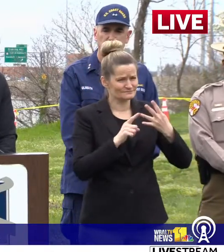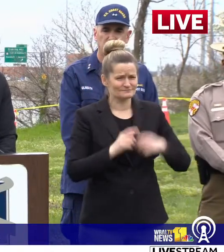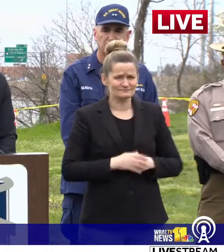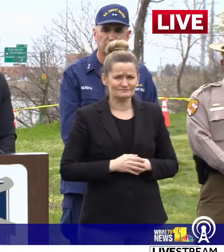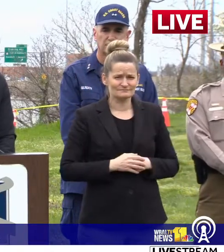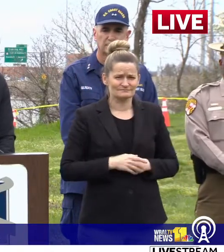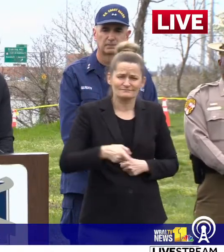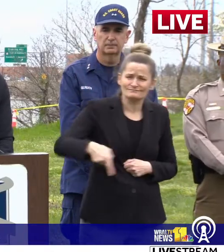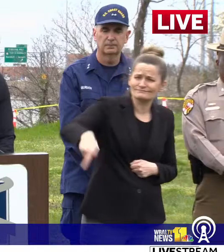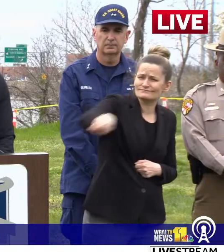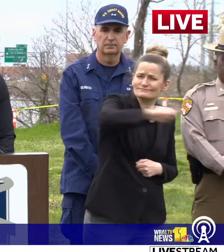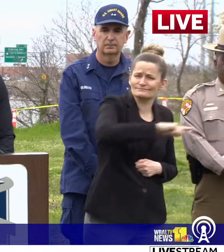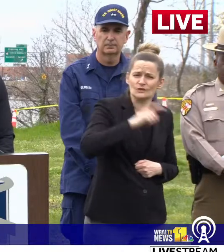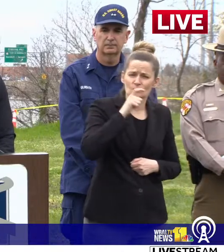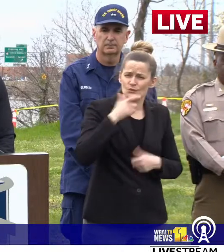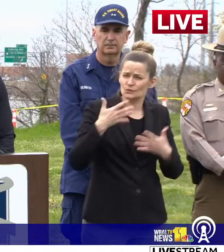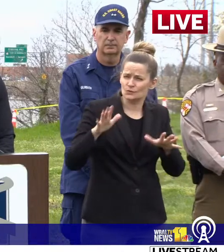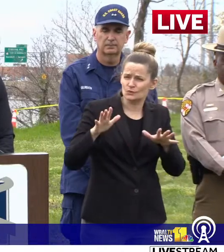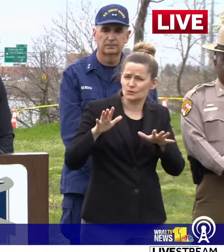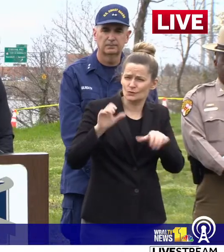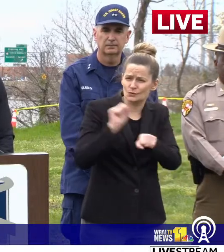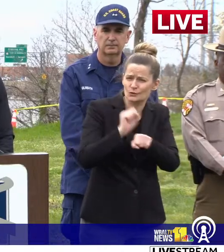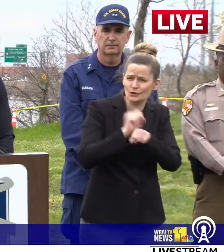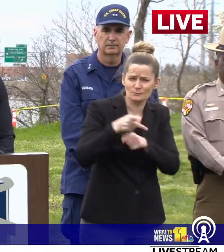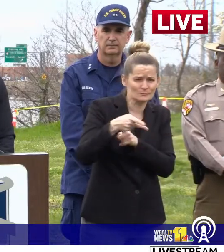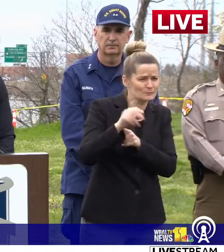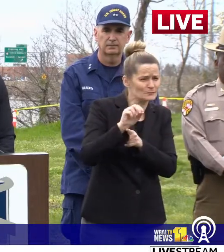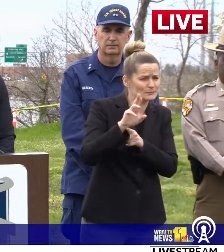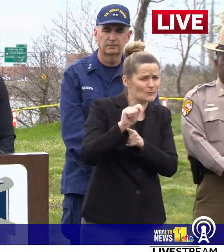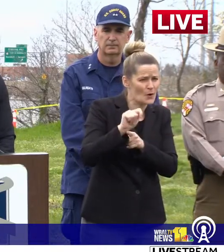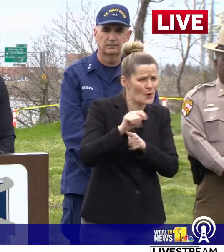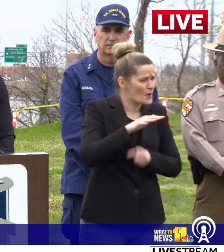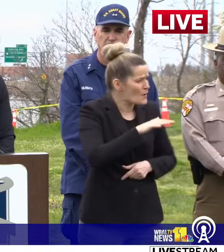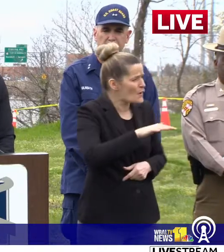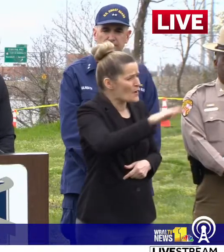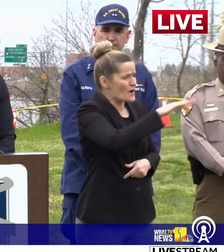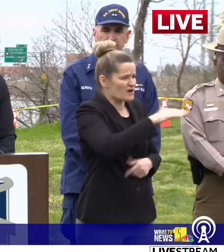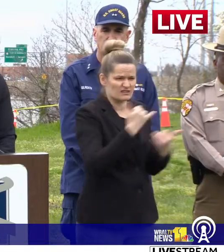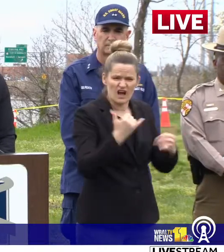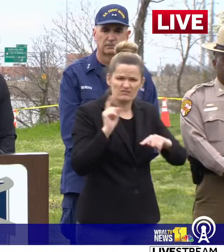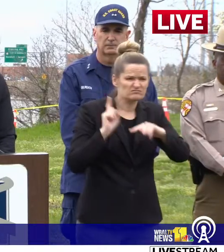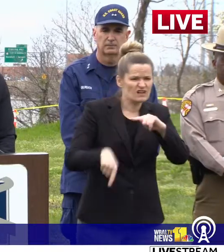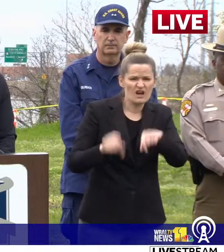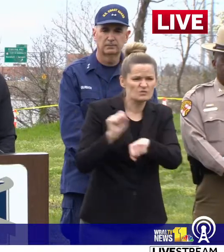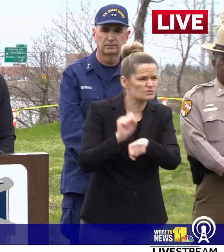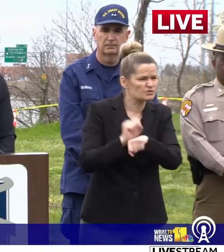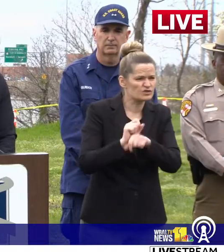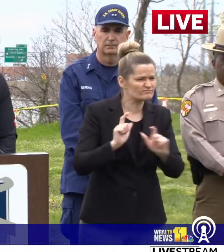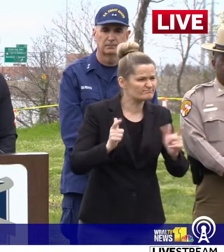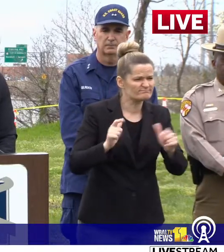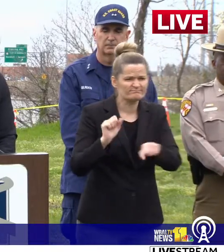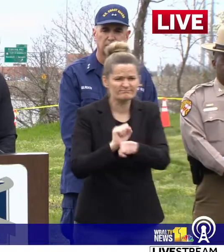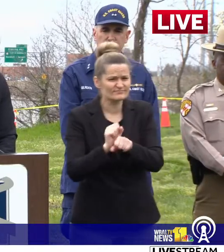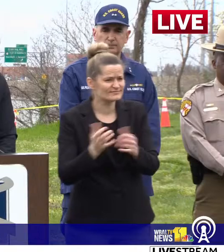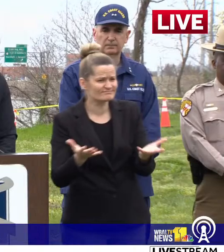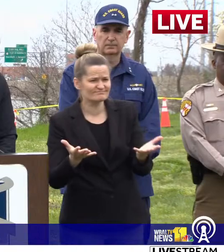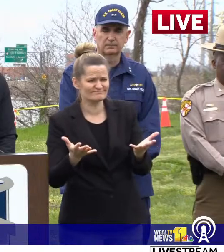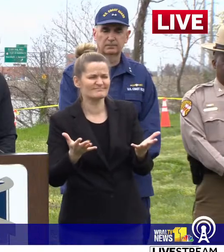been affected by this crisis. And fourth, we need to, and we